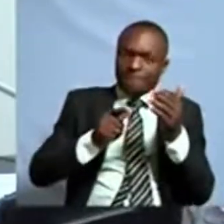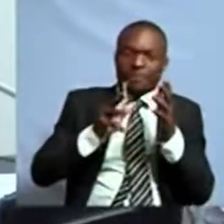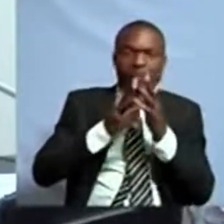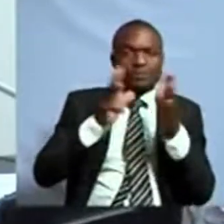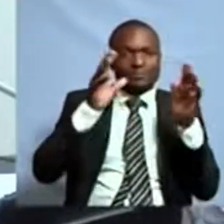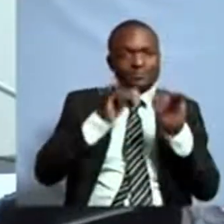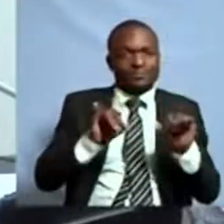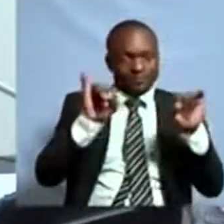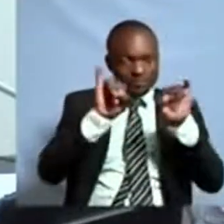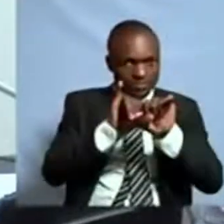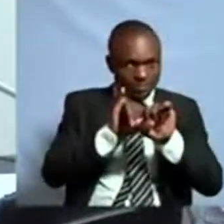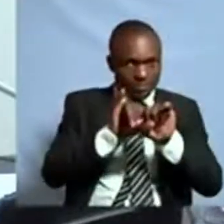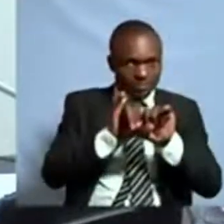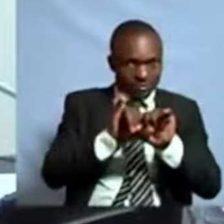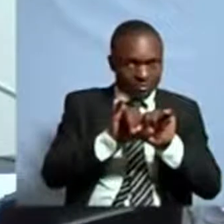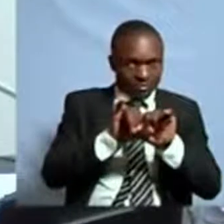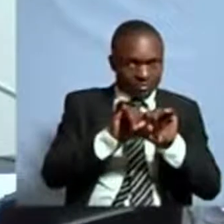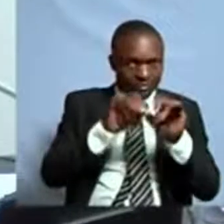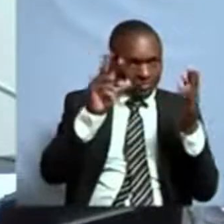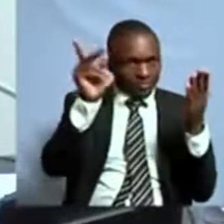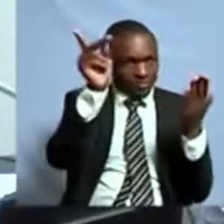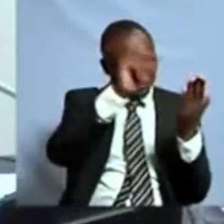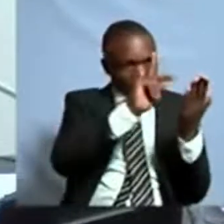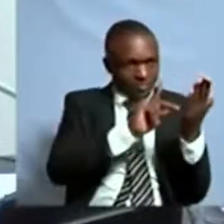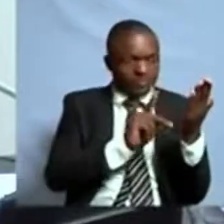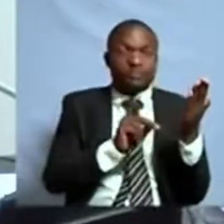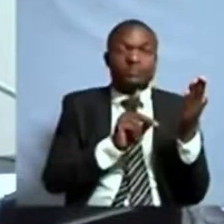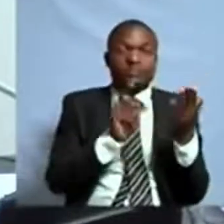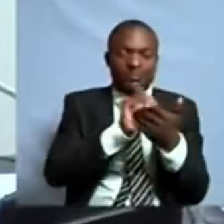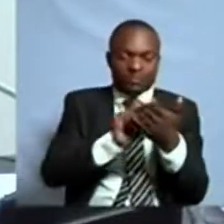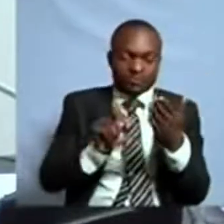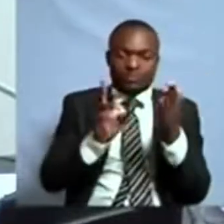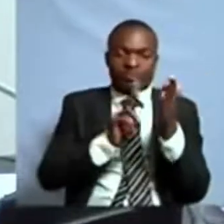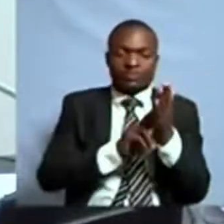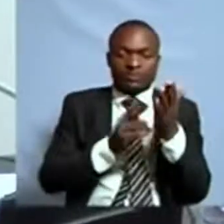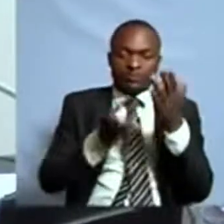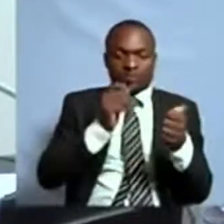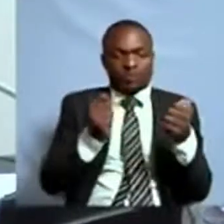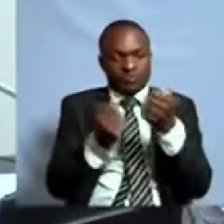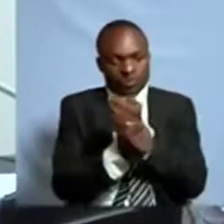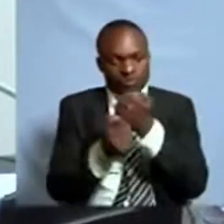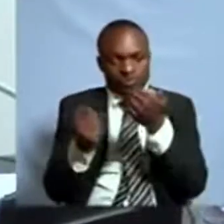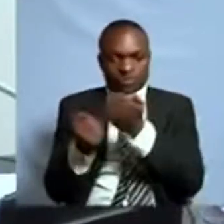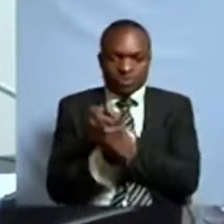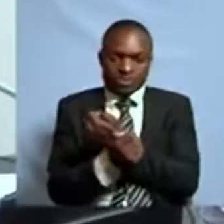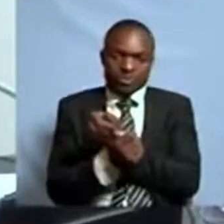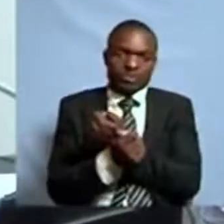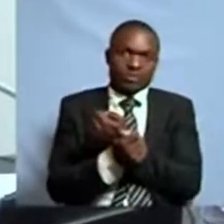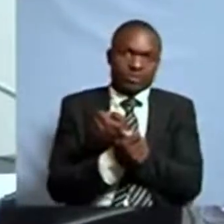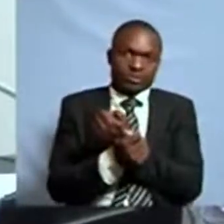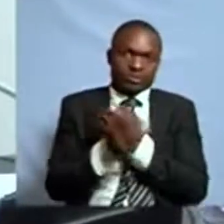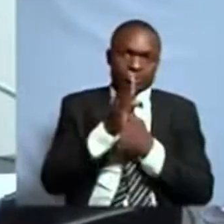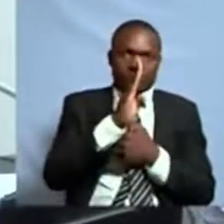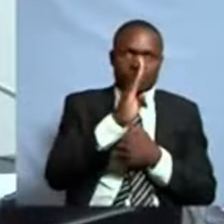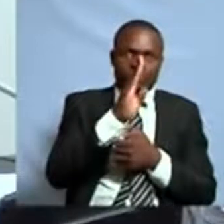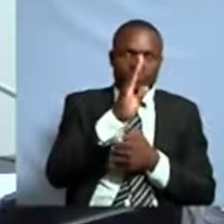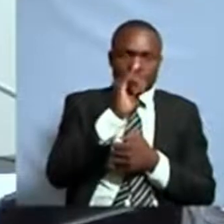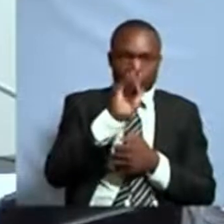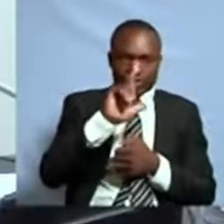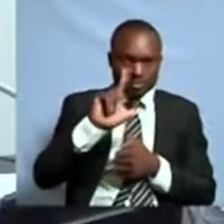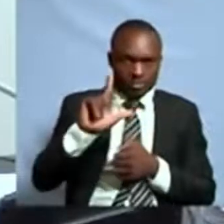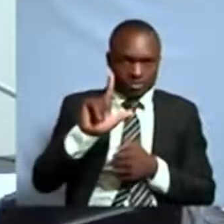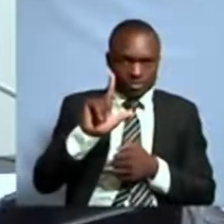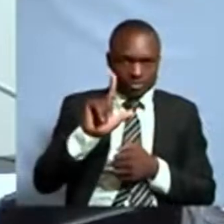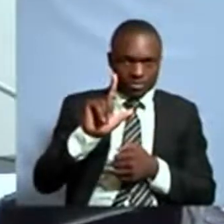appropriate? Redrafting or amendment of the bill? Amendment of